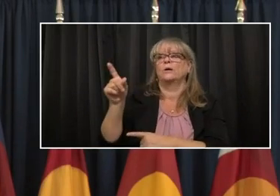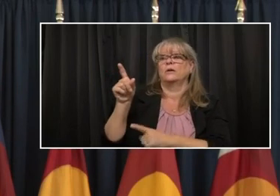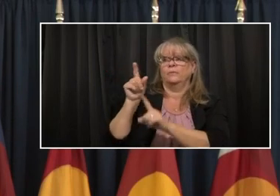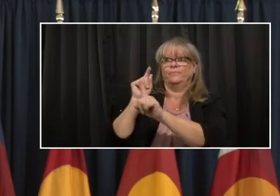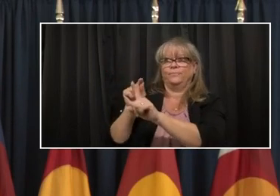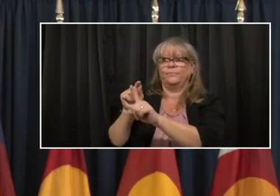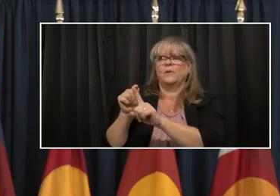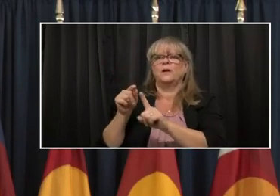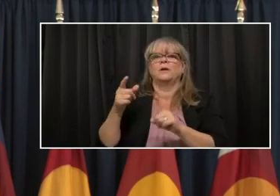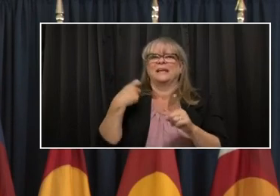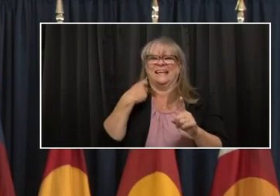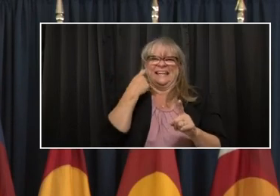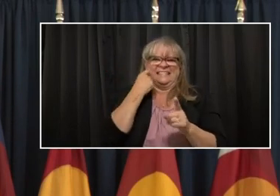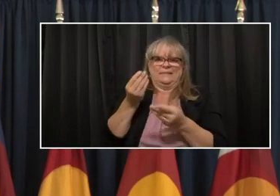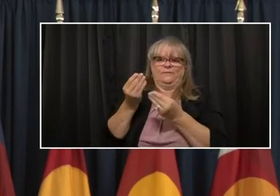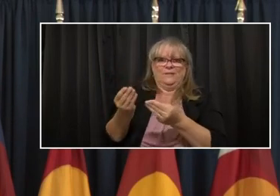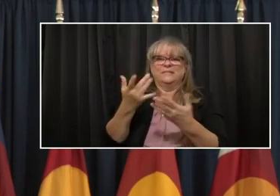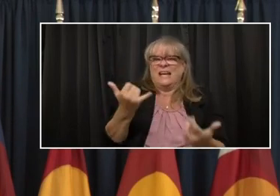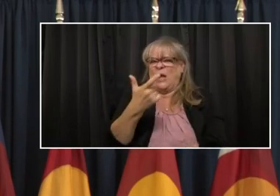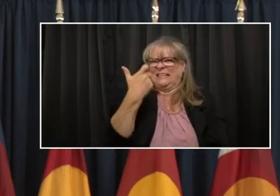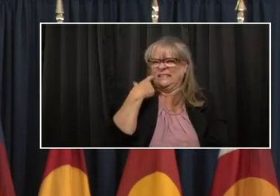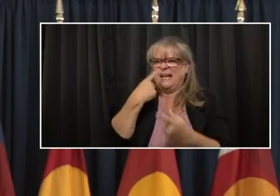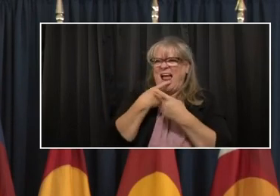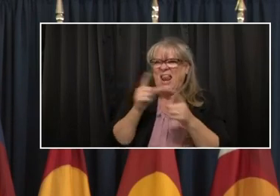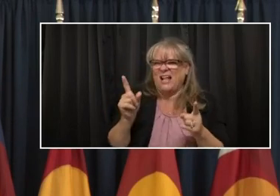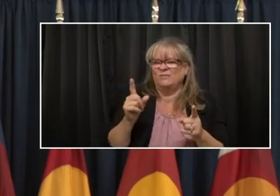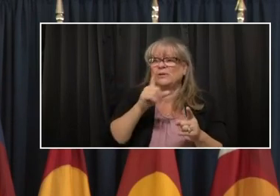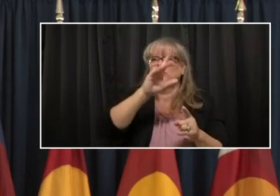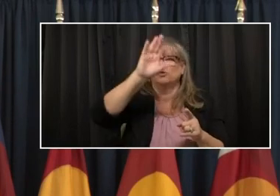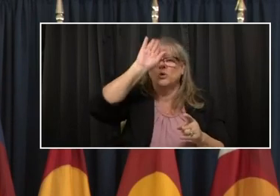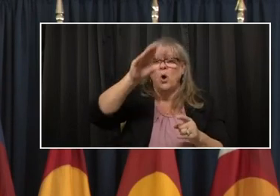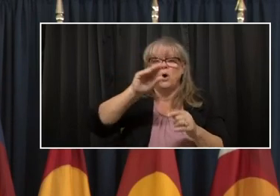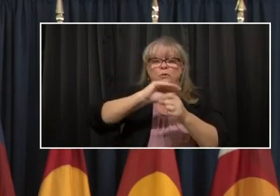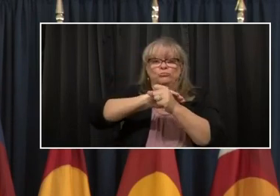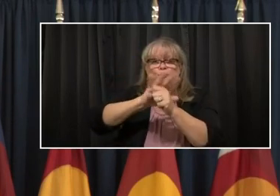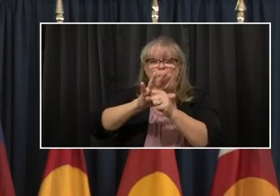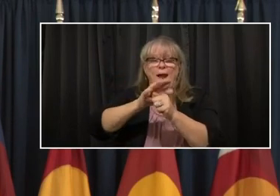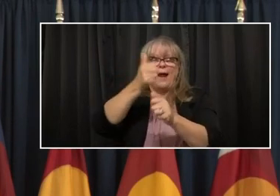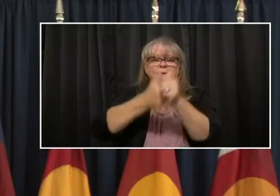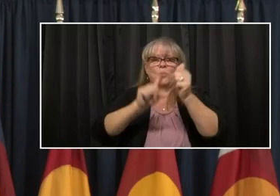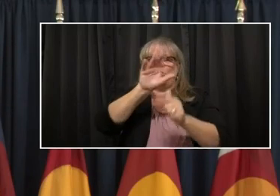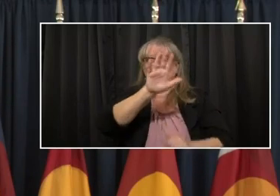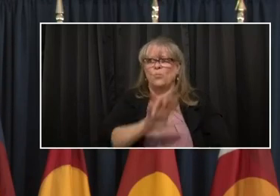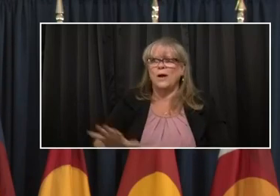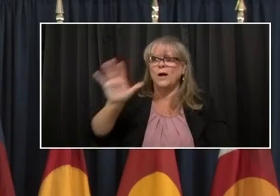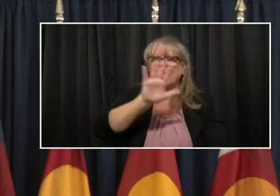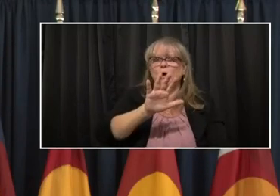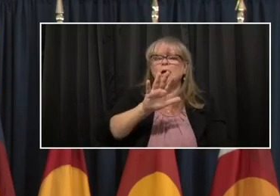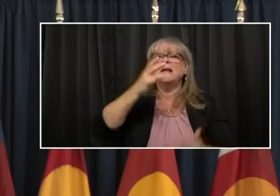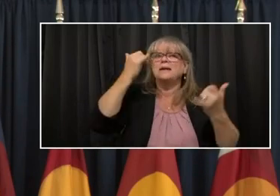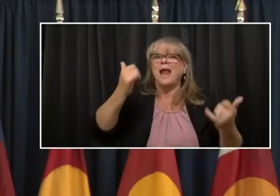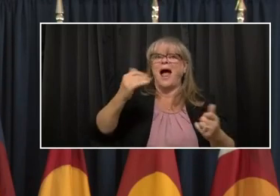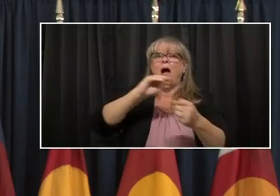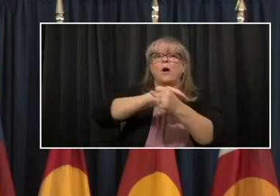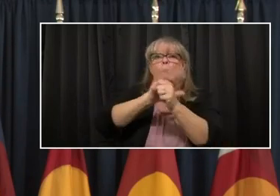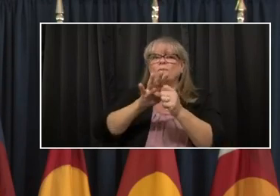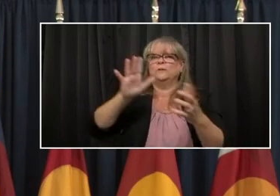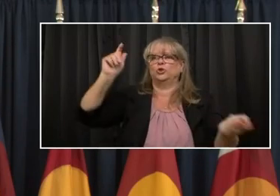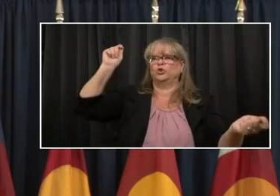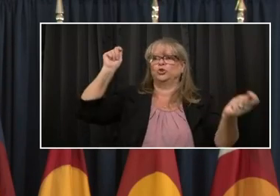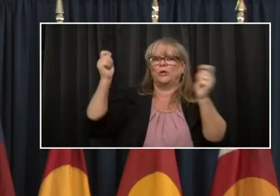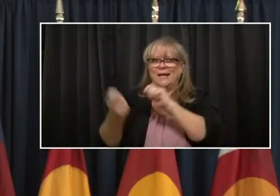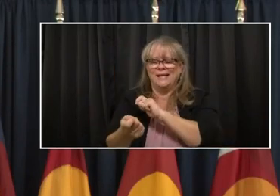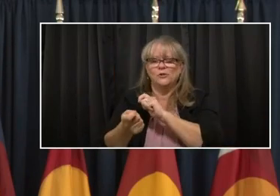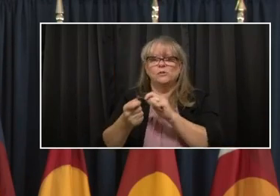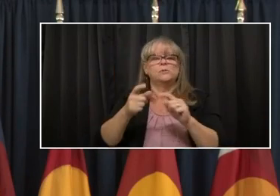know, as this pandemic has evolved, we've really changed in the way that our data needs have